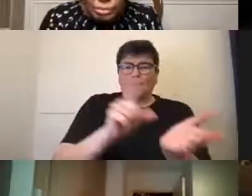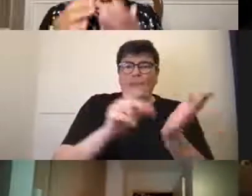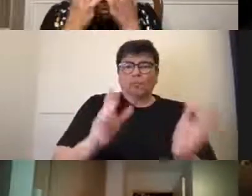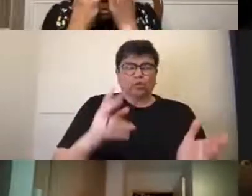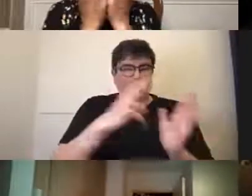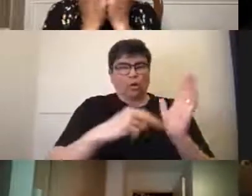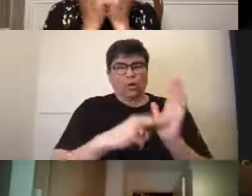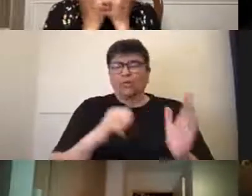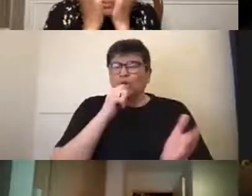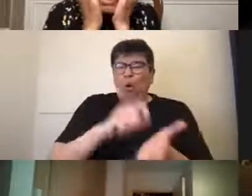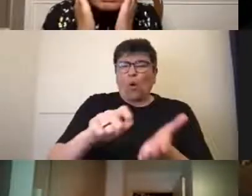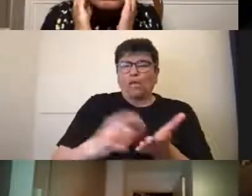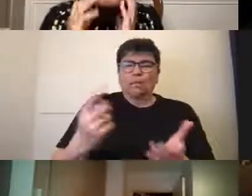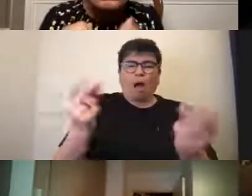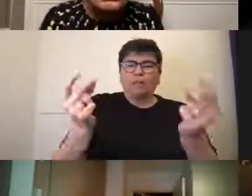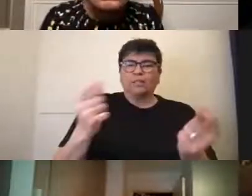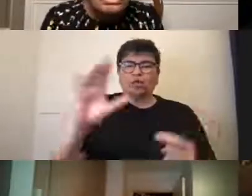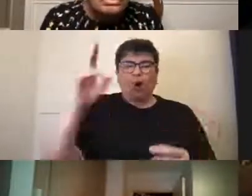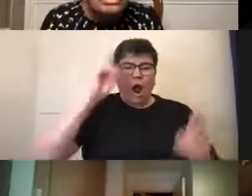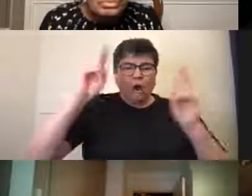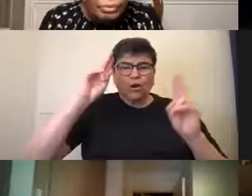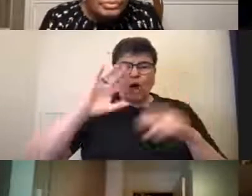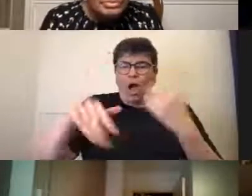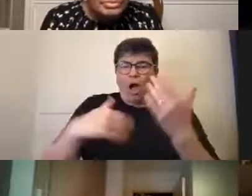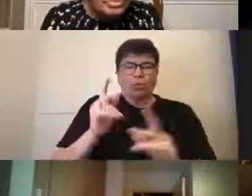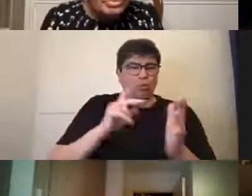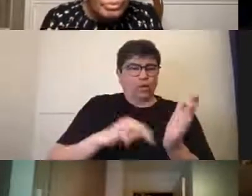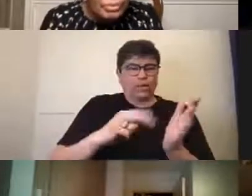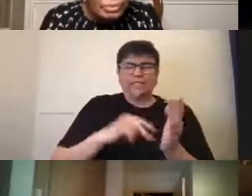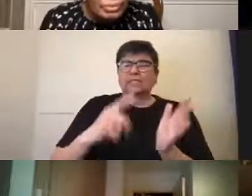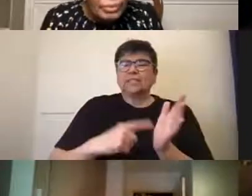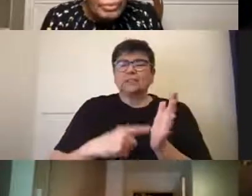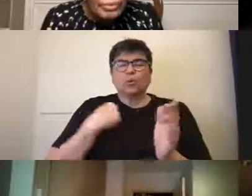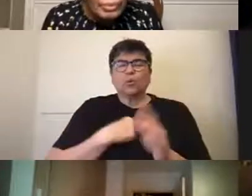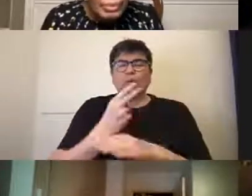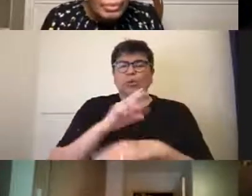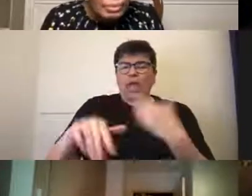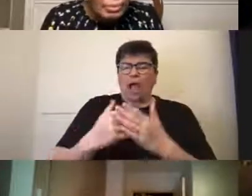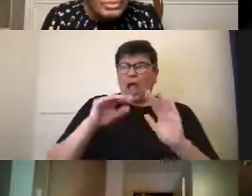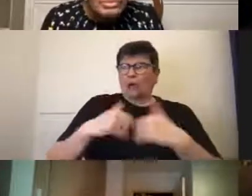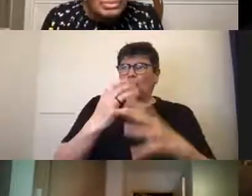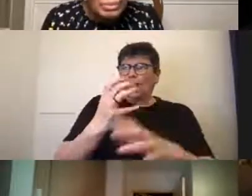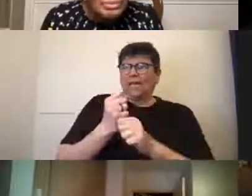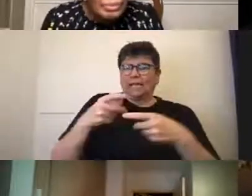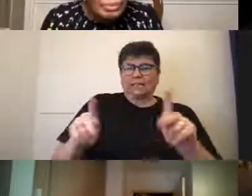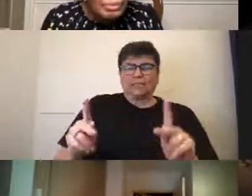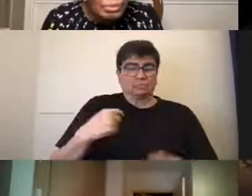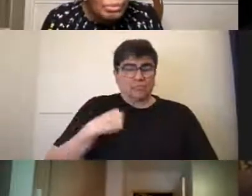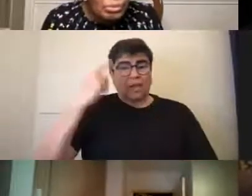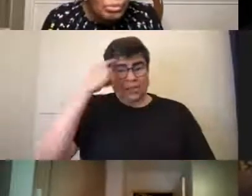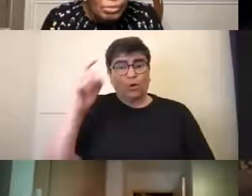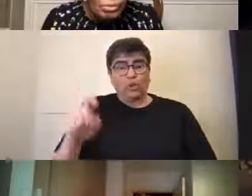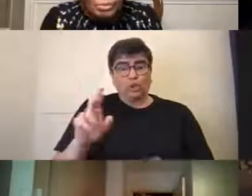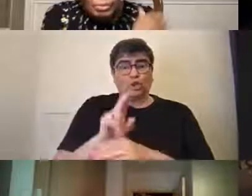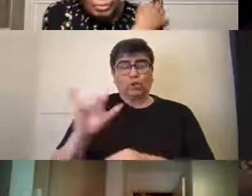it. You don't write something and all of a sudden your uncle and all of them read it. Sometimes we use this whole like, how do I get consent? And I think we should use